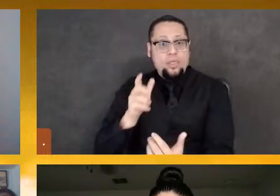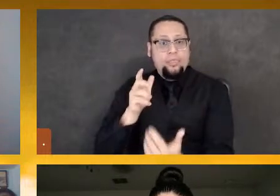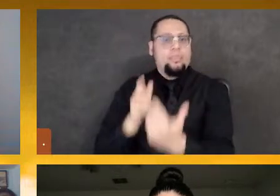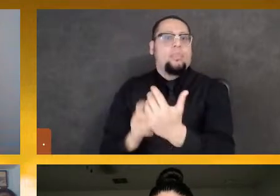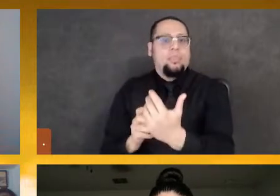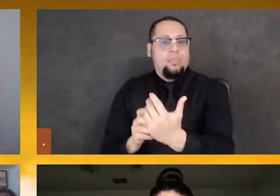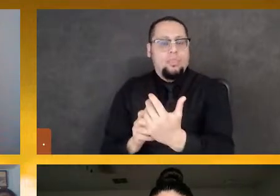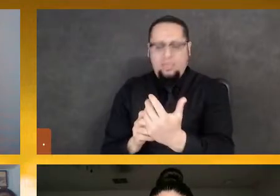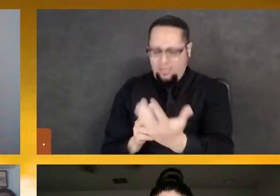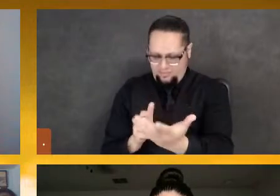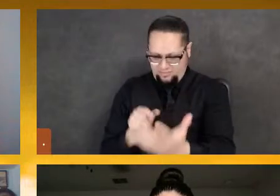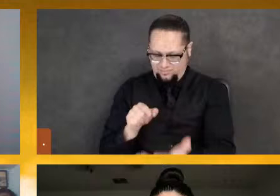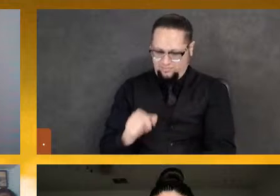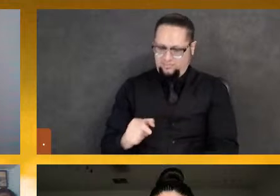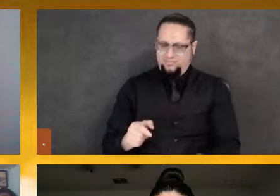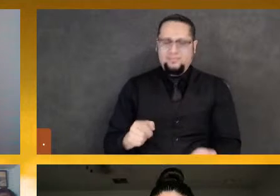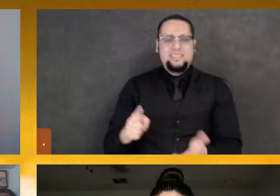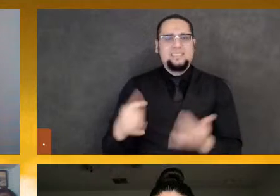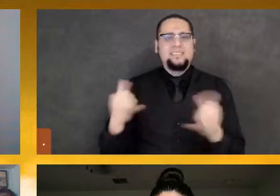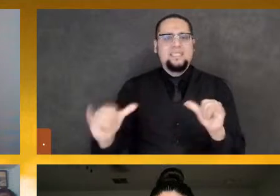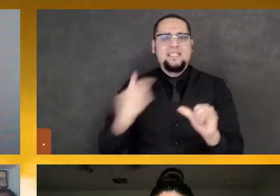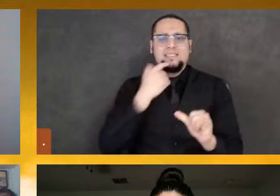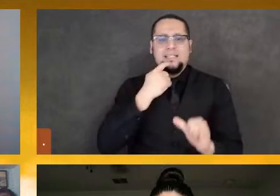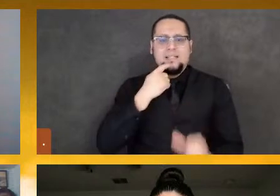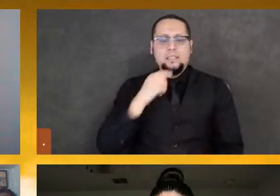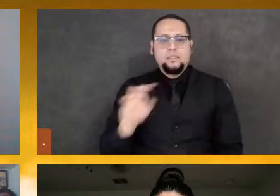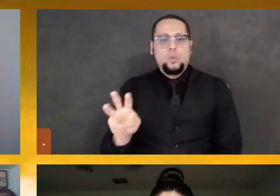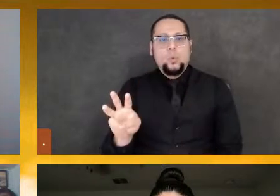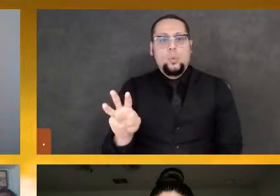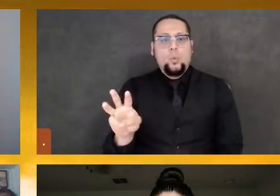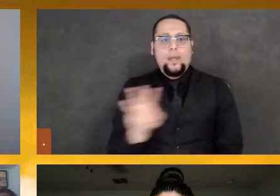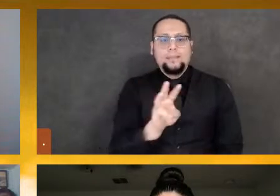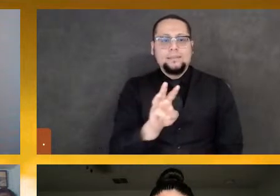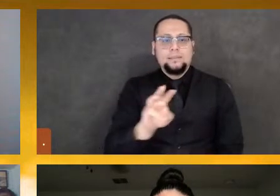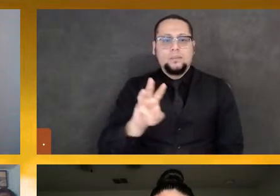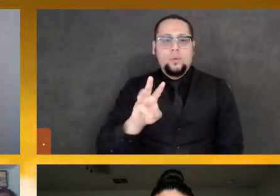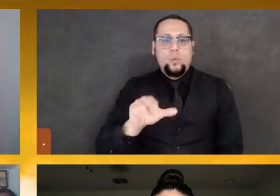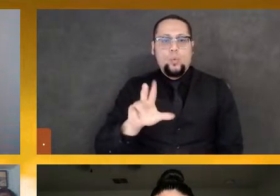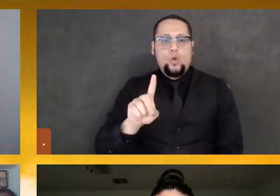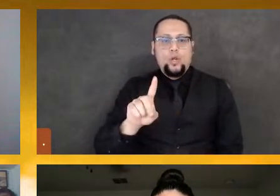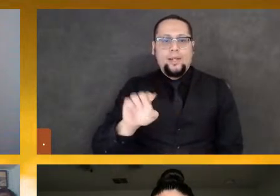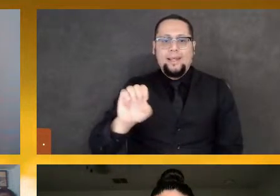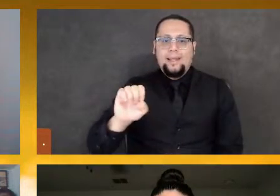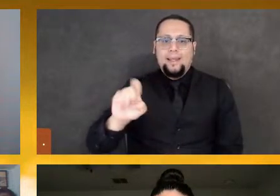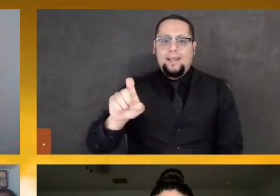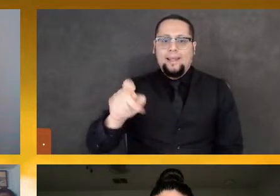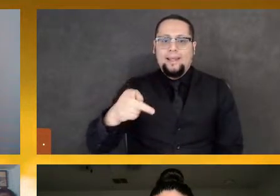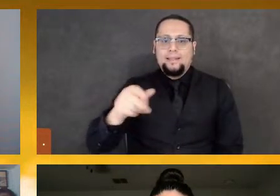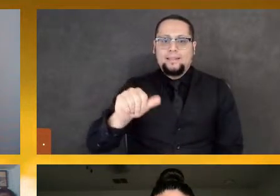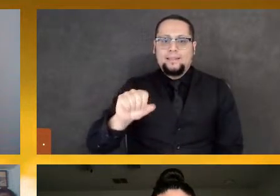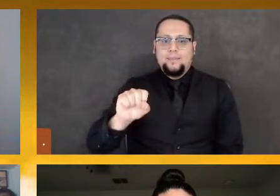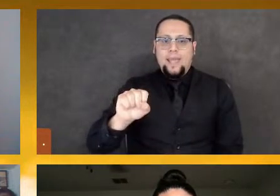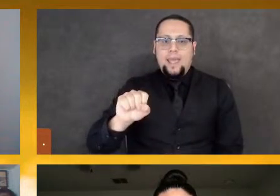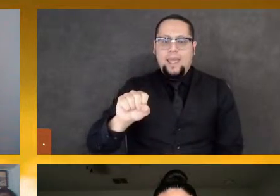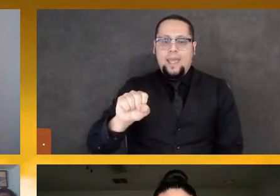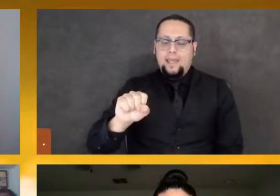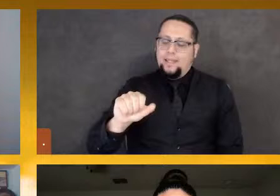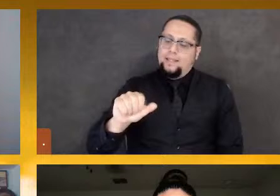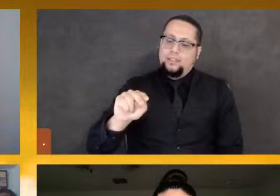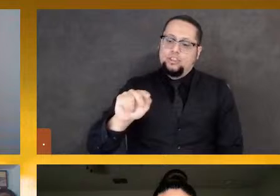teach. The textbook still says westward expansion. So we have discussions in my class. Oh, that sounds